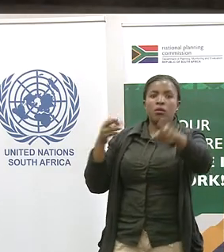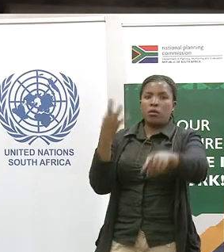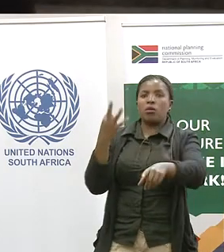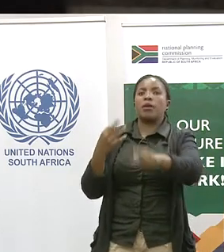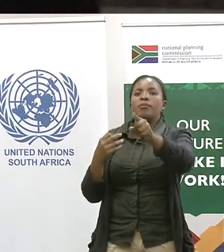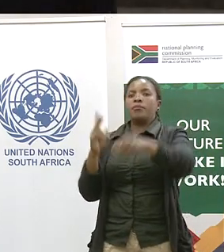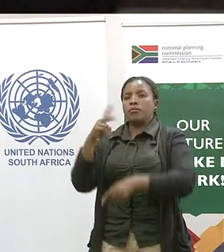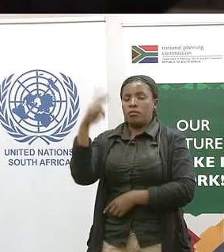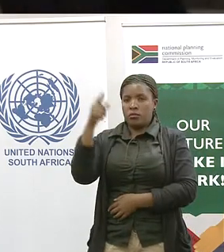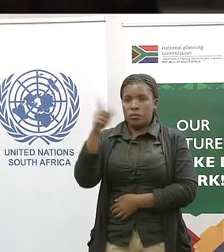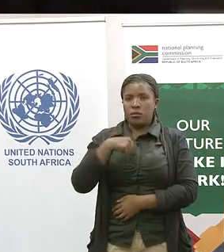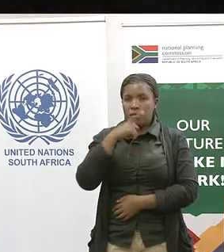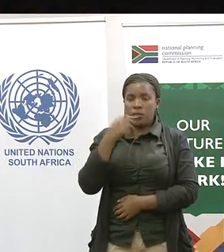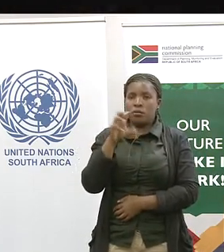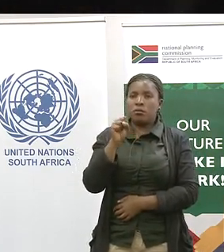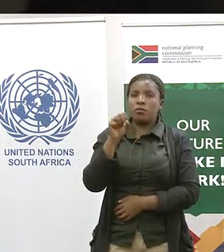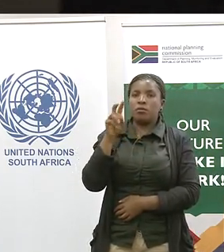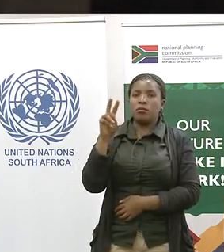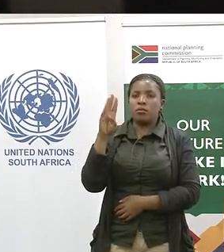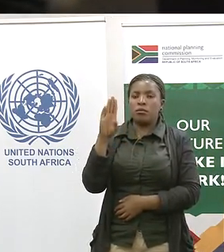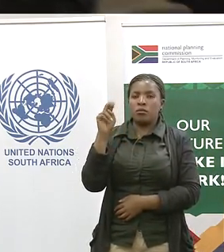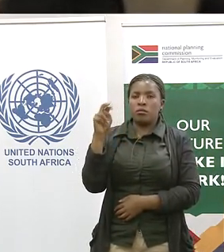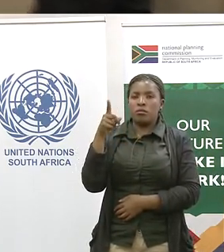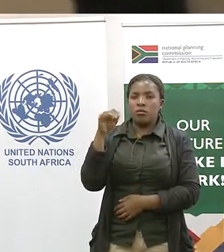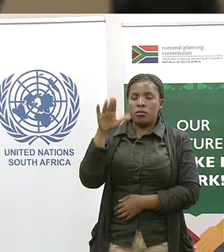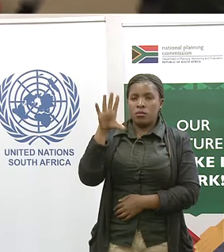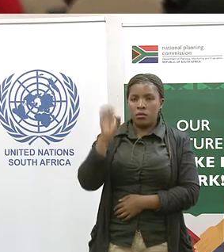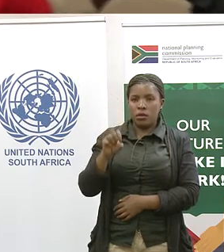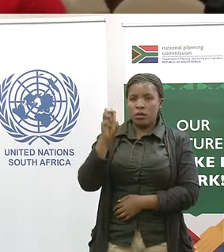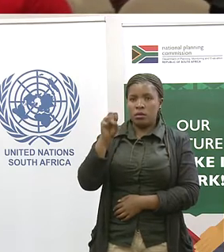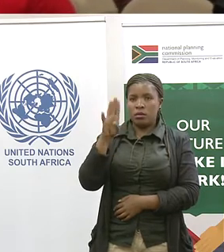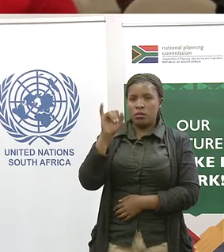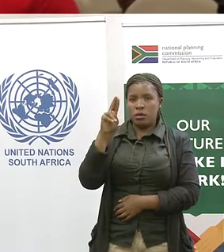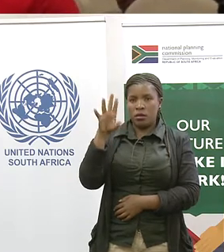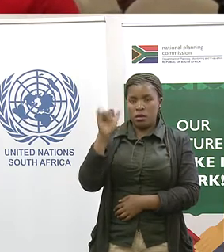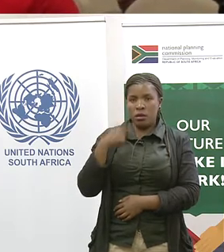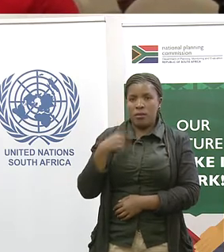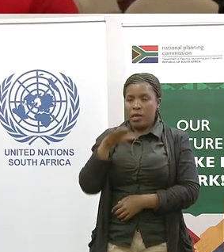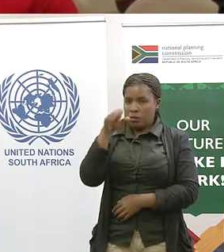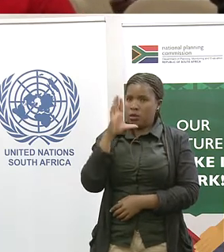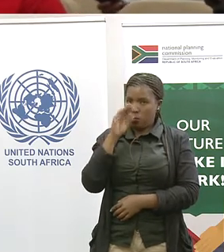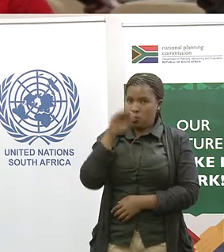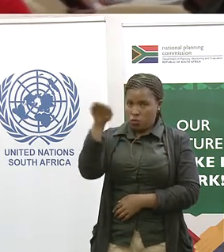Sanibonani, igama lami nguMamusibongile Sibiya. Ngicela ukukhuluma ngesiZulu mhlawumbe khona kuzozwakala lokho engifuna ukudlulisa.